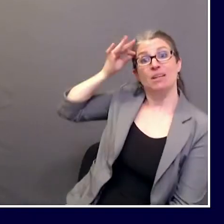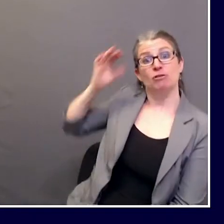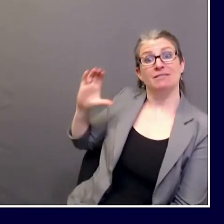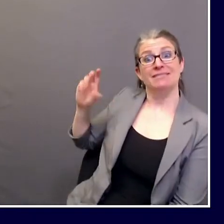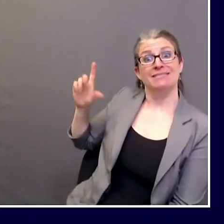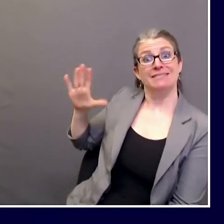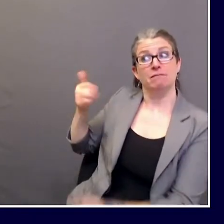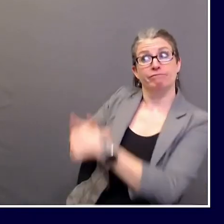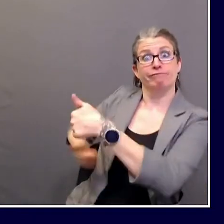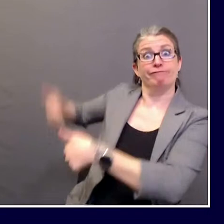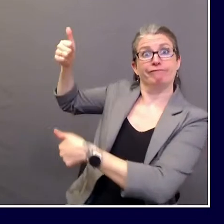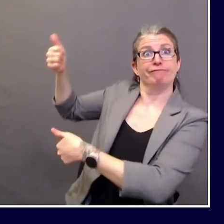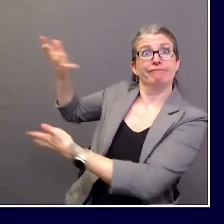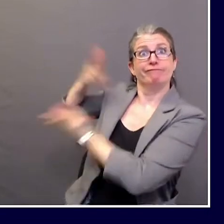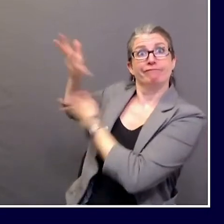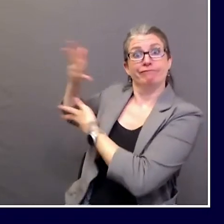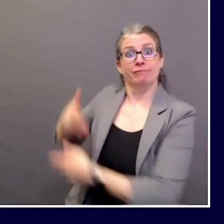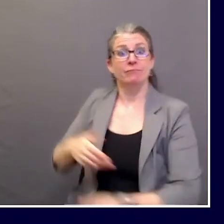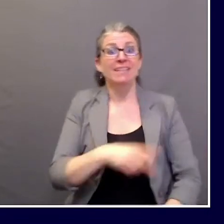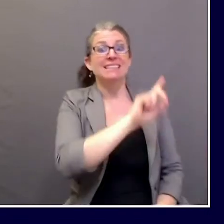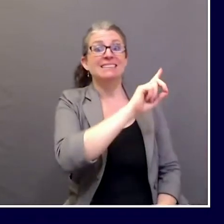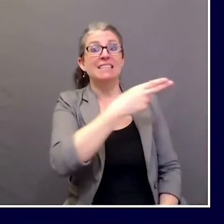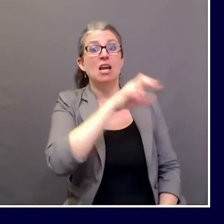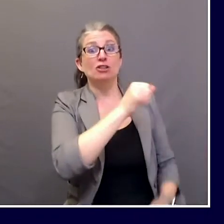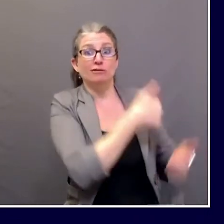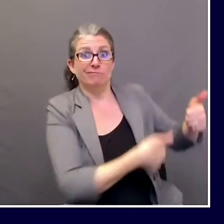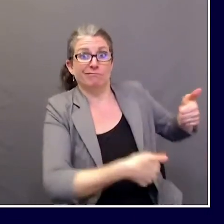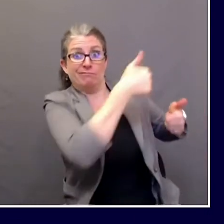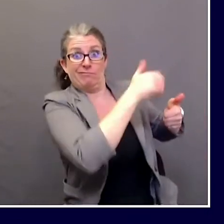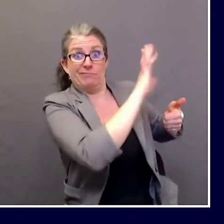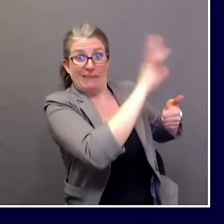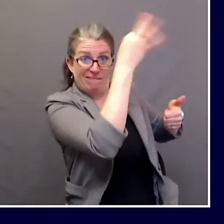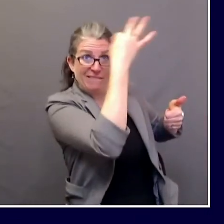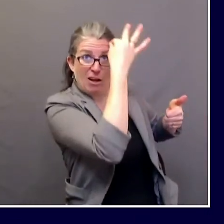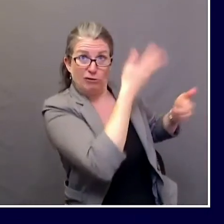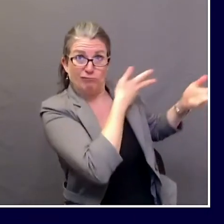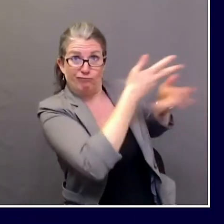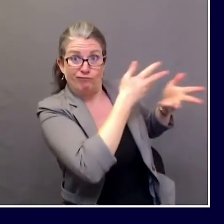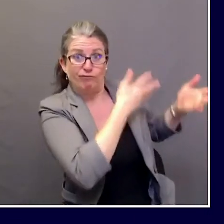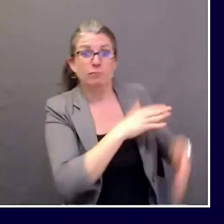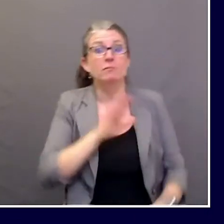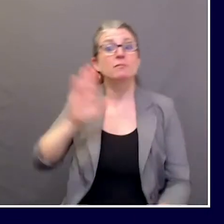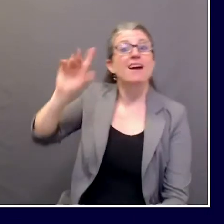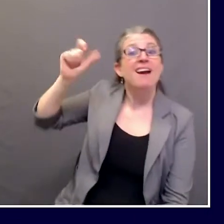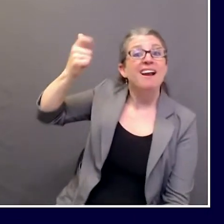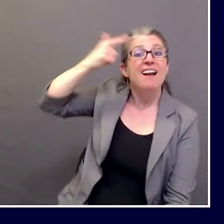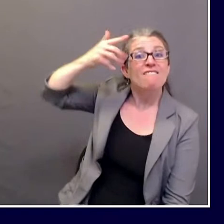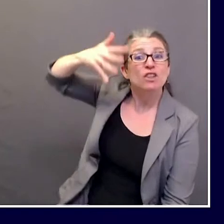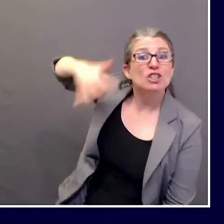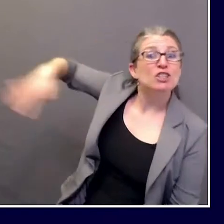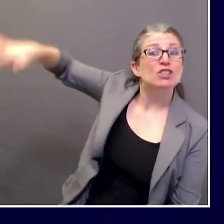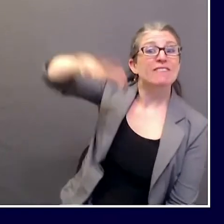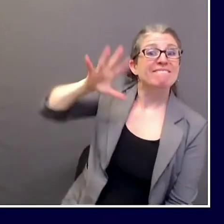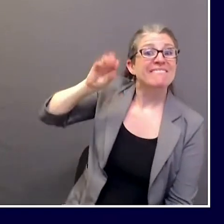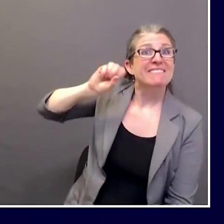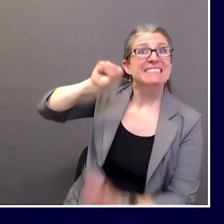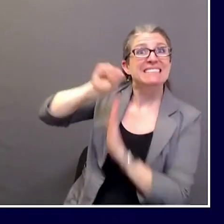most up-to-date information. But I know that this news raises concerns and it raises